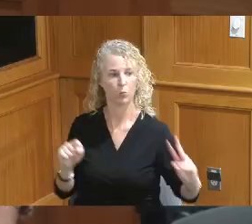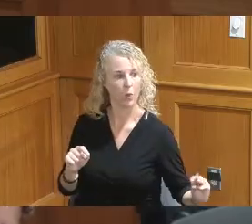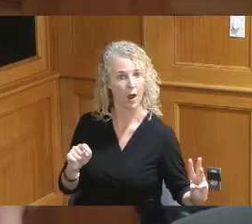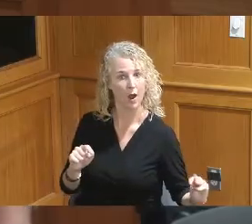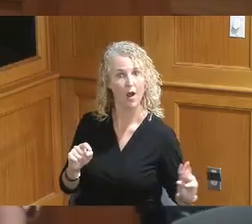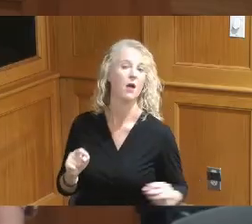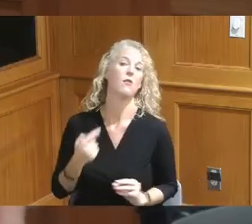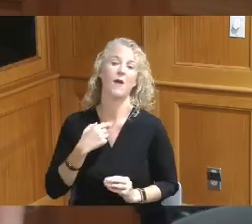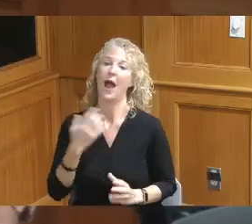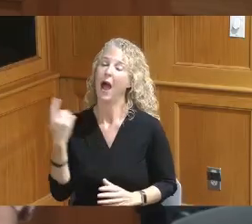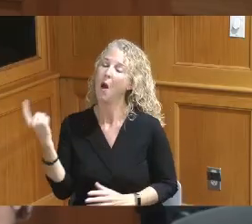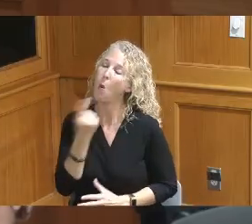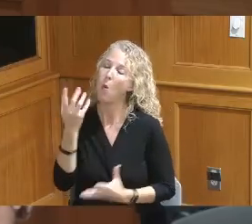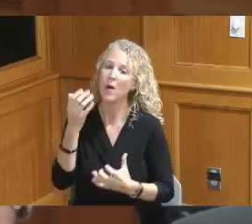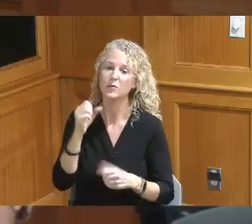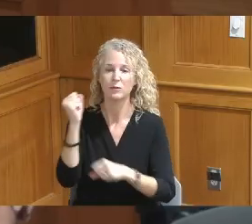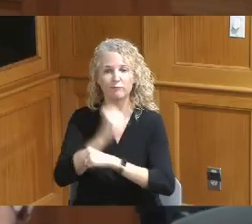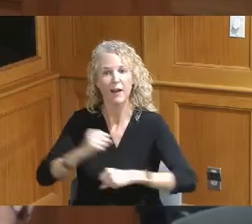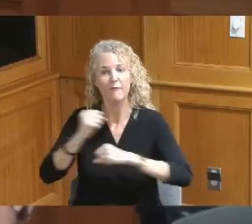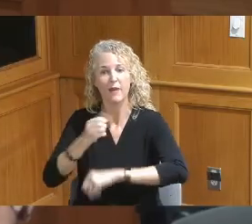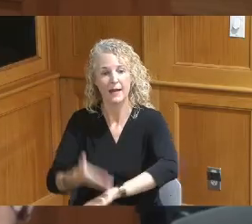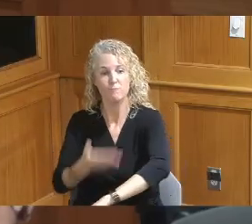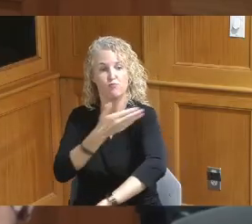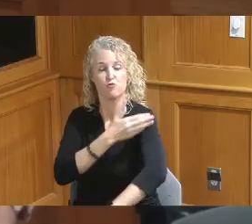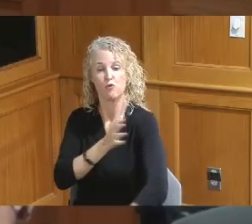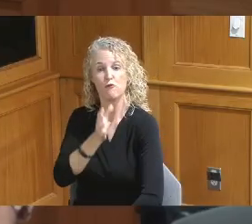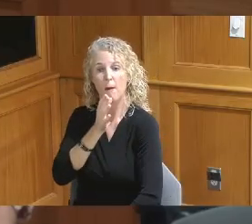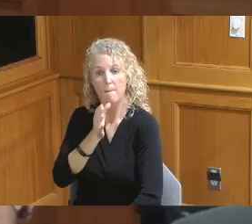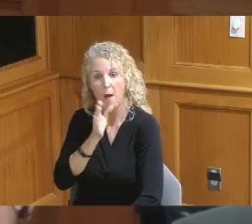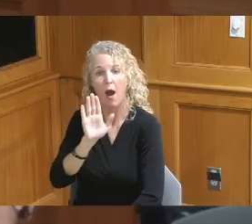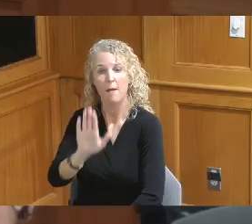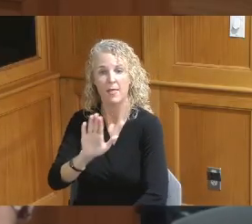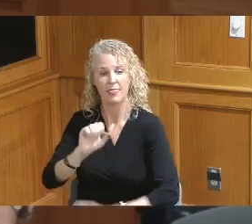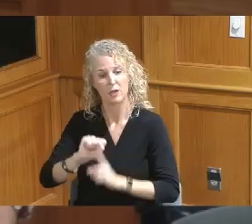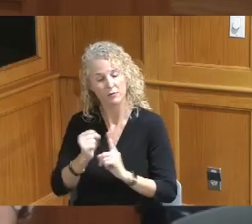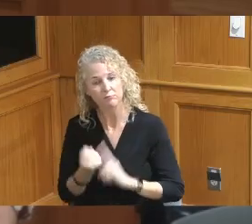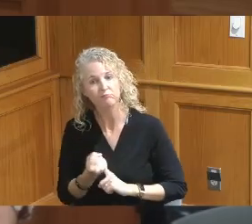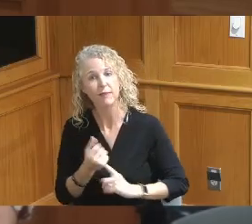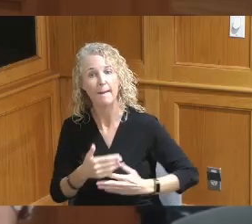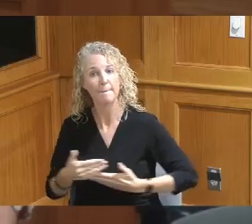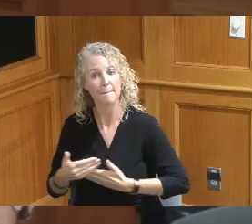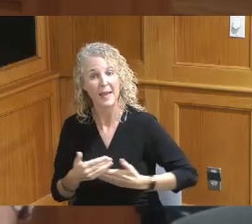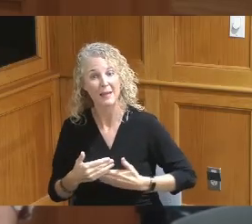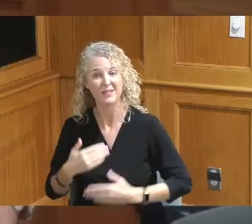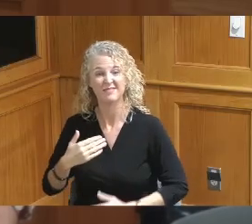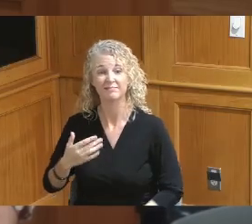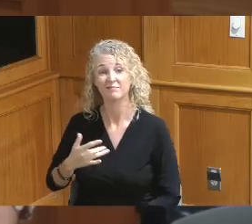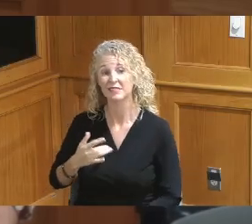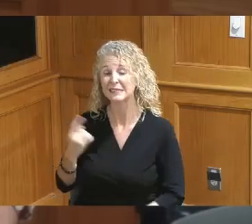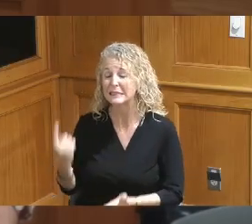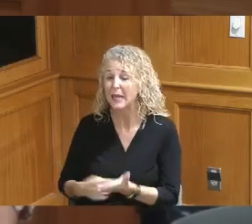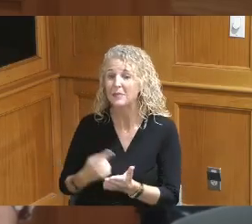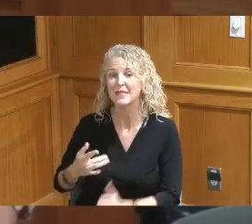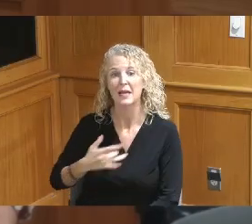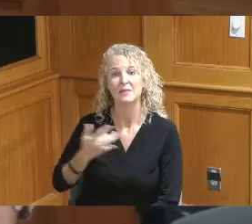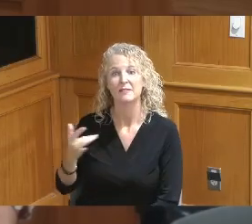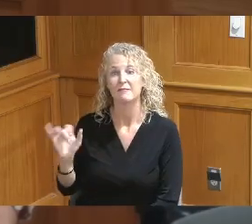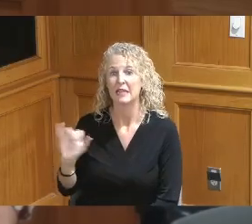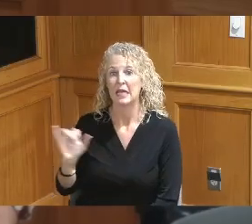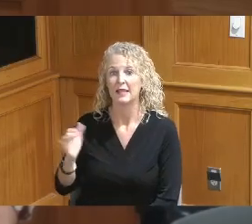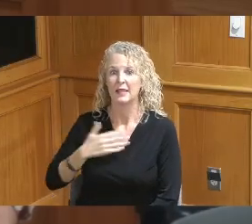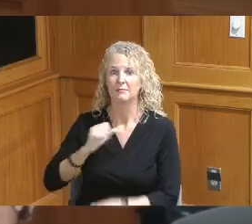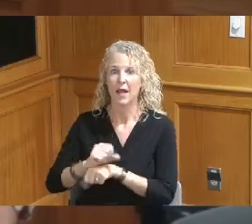will continue to fight for healthier outcomes for mothers and babies, and although the days may seem long and the papers seem